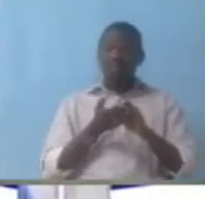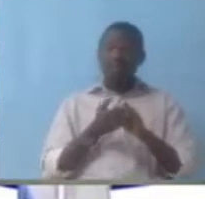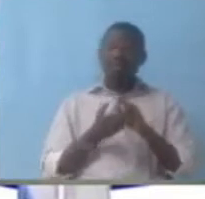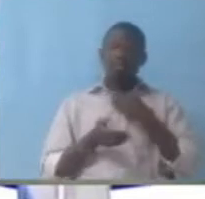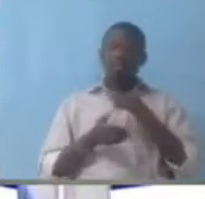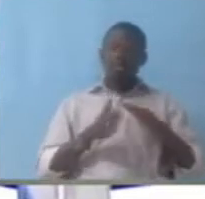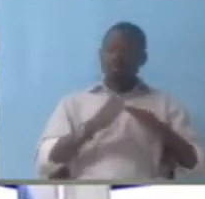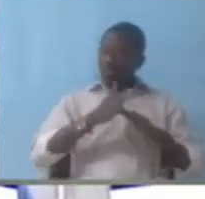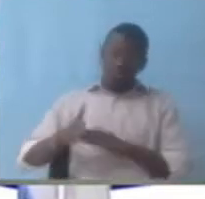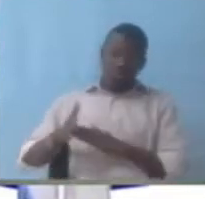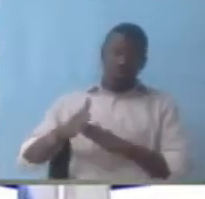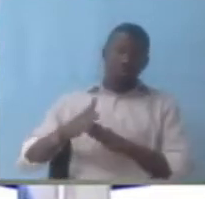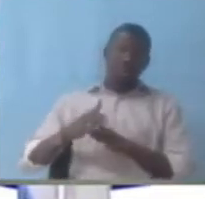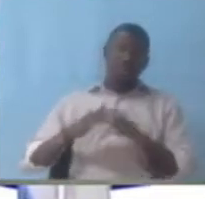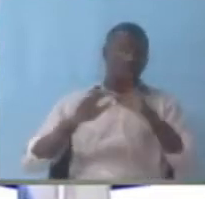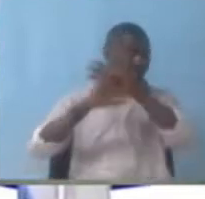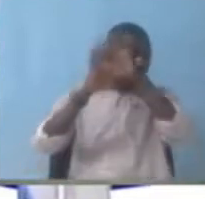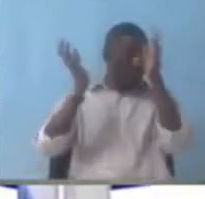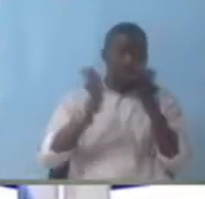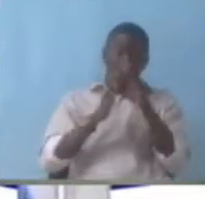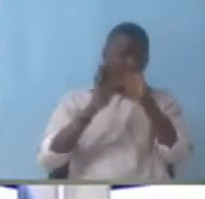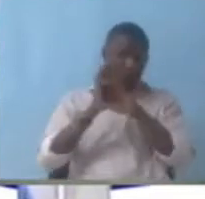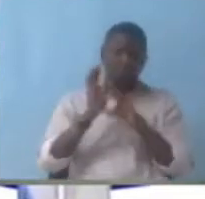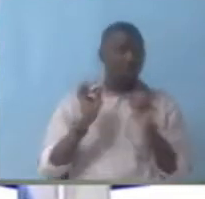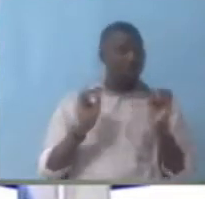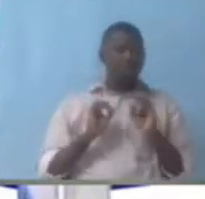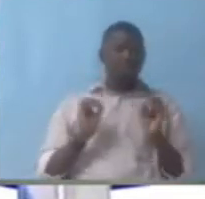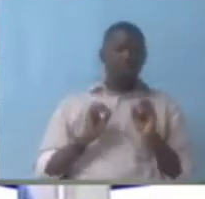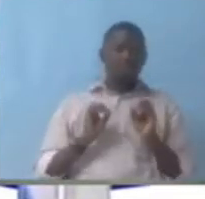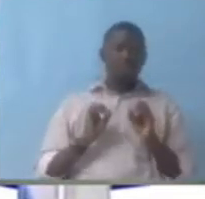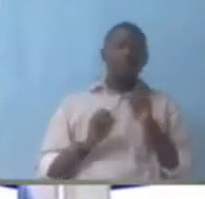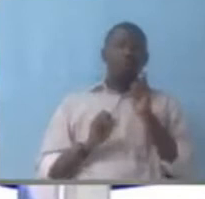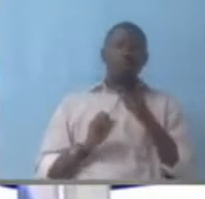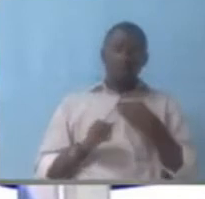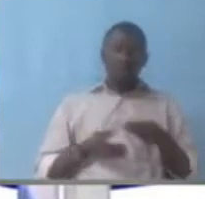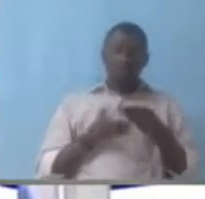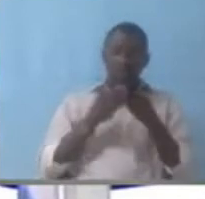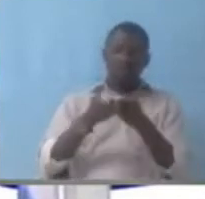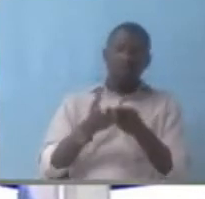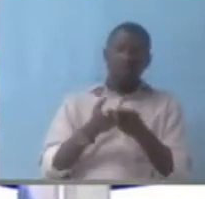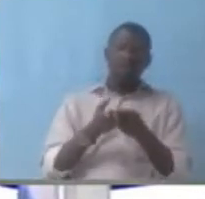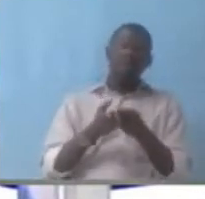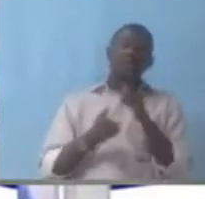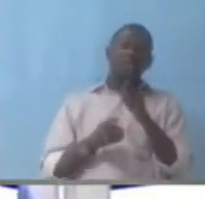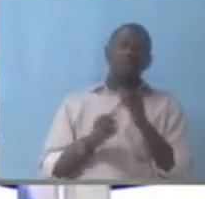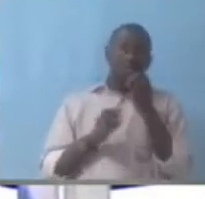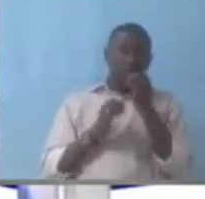the entire constitution. Tuanyala amang na luabu kubani ngama bebaide. There was a provision that said whenever